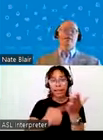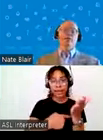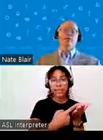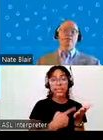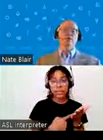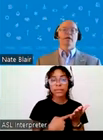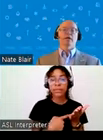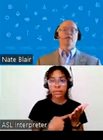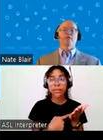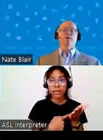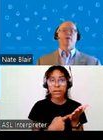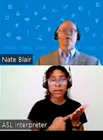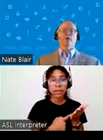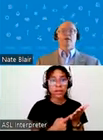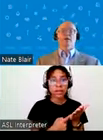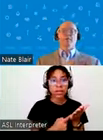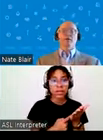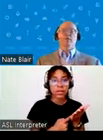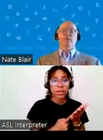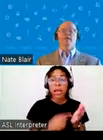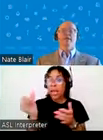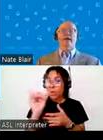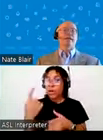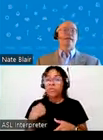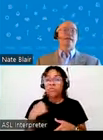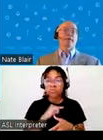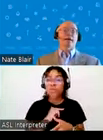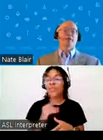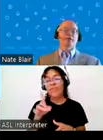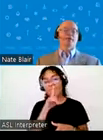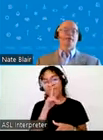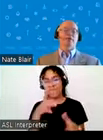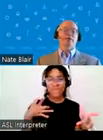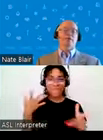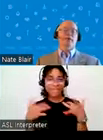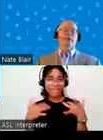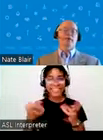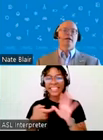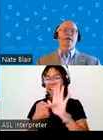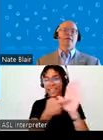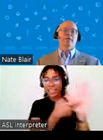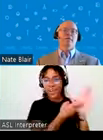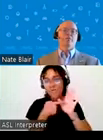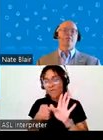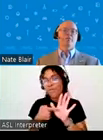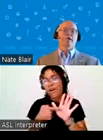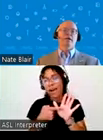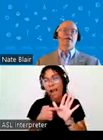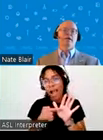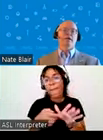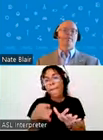year two. So we're going to be really excited about showing you in a few